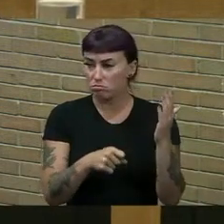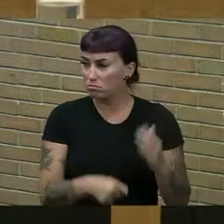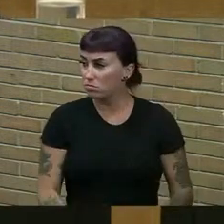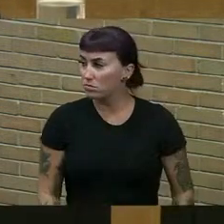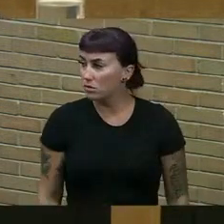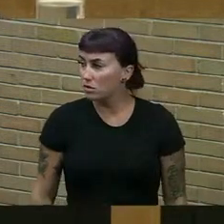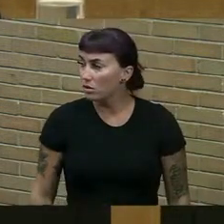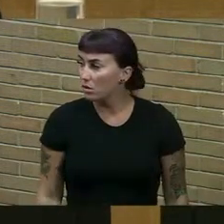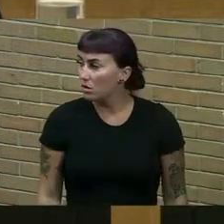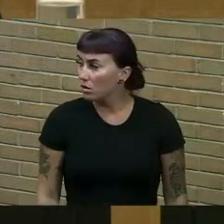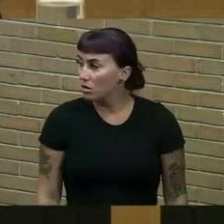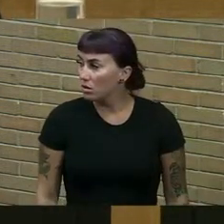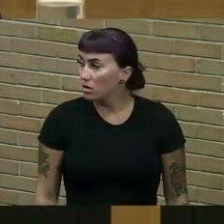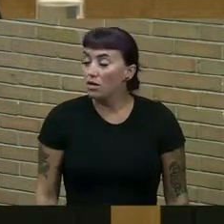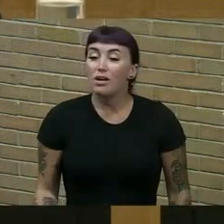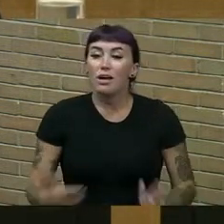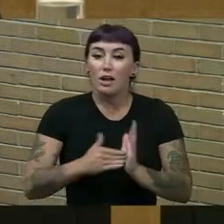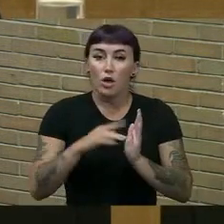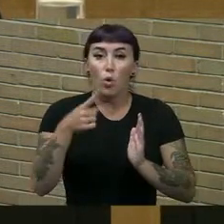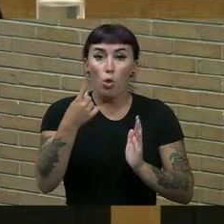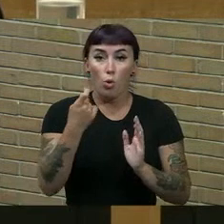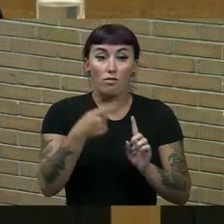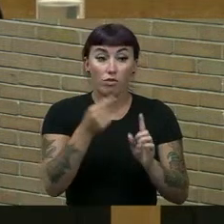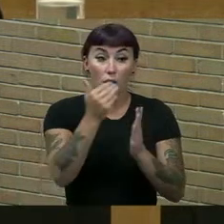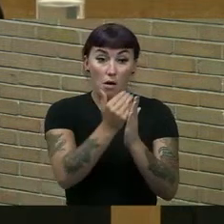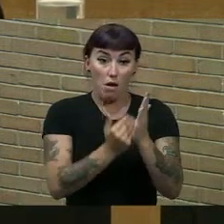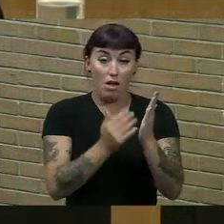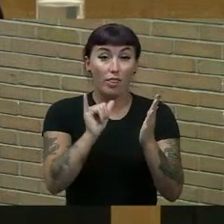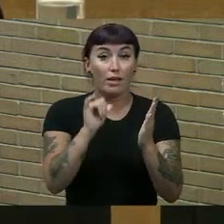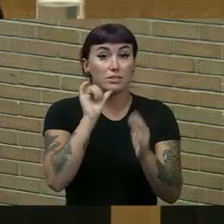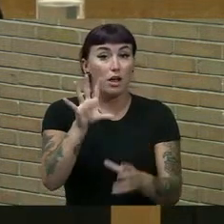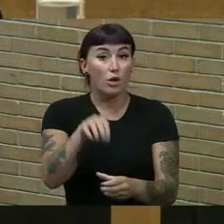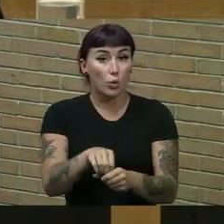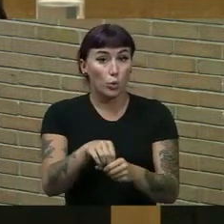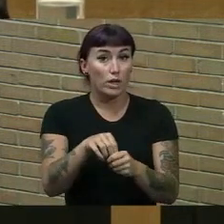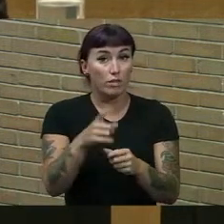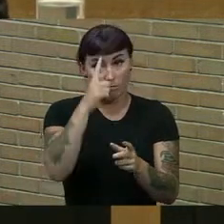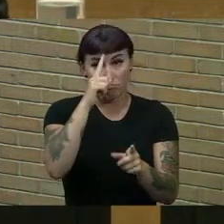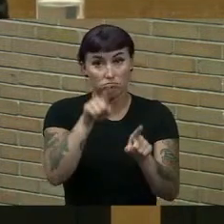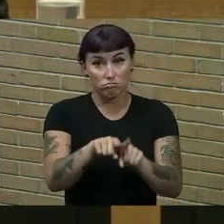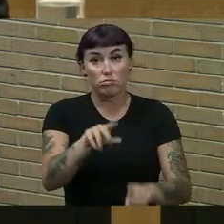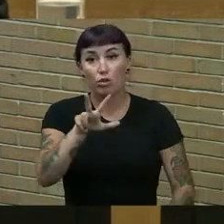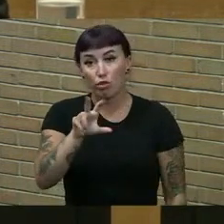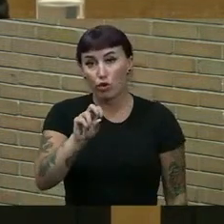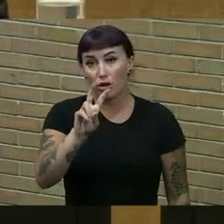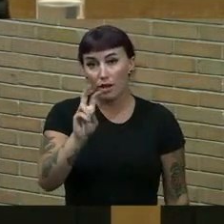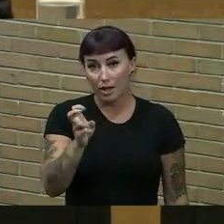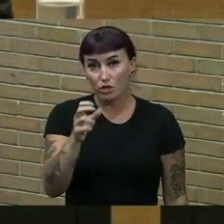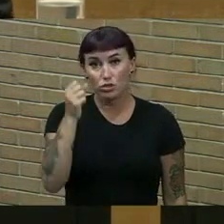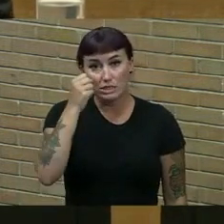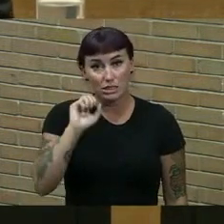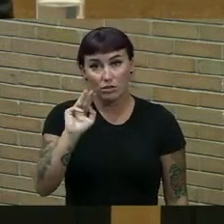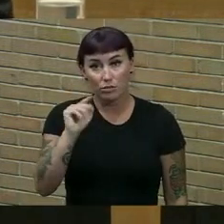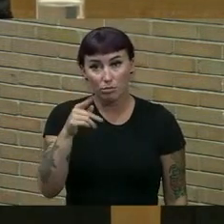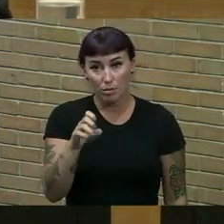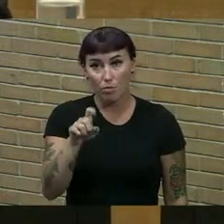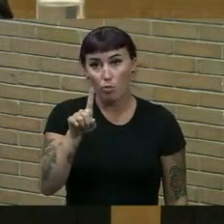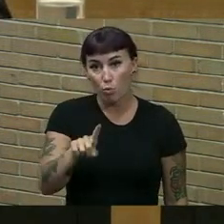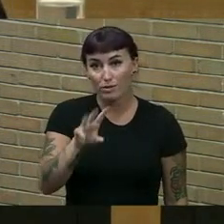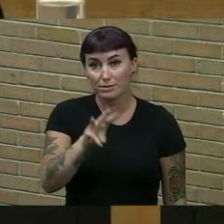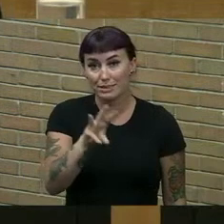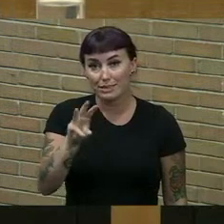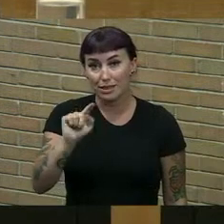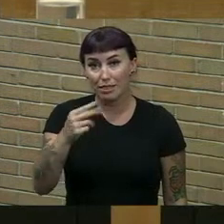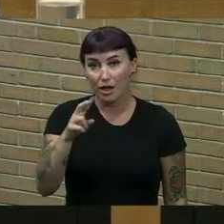in. The only one, again, from the agenda that is not in this resolution is the 30-inch silver maple at